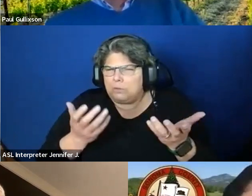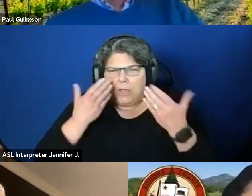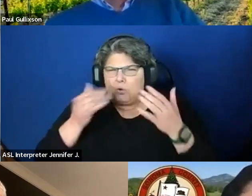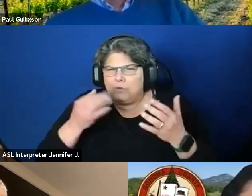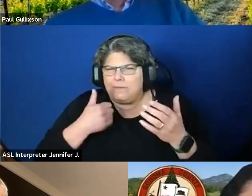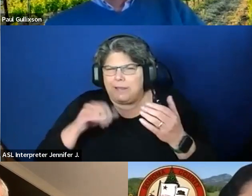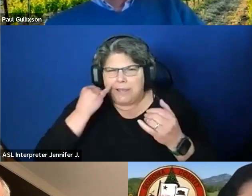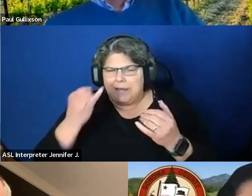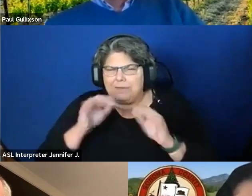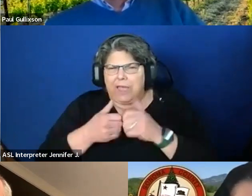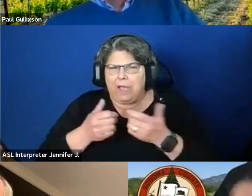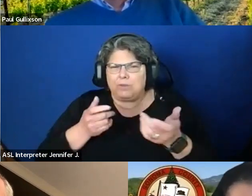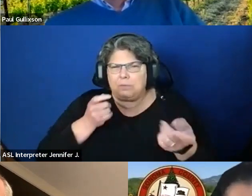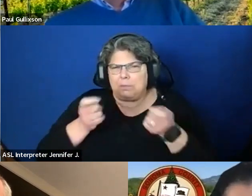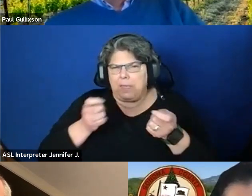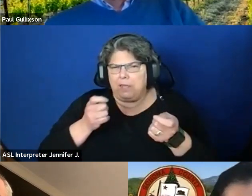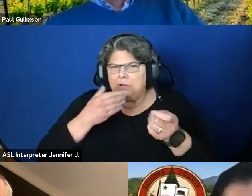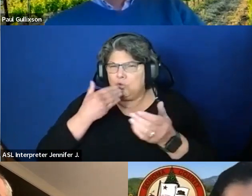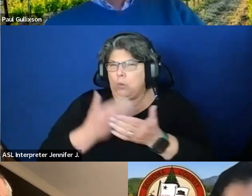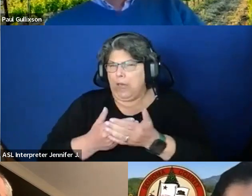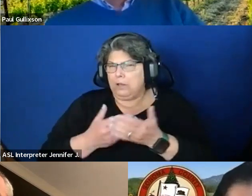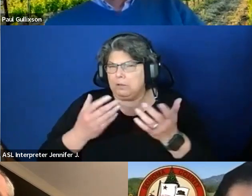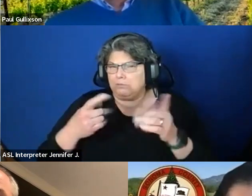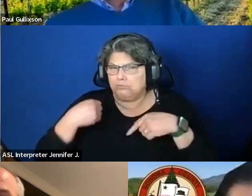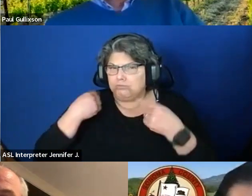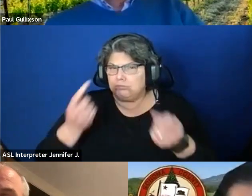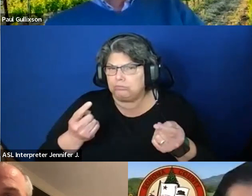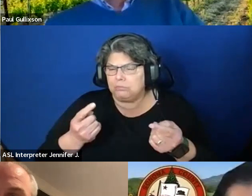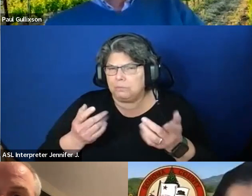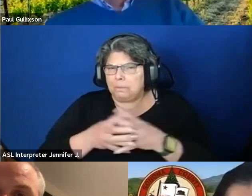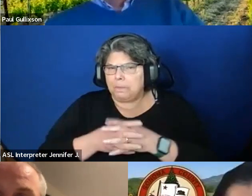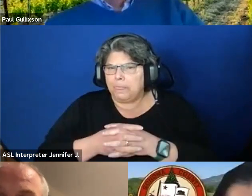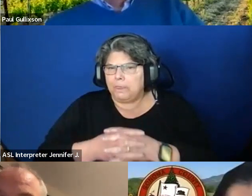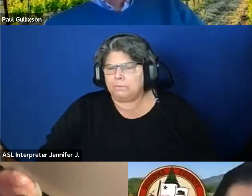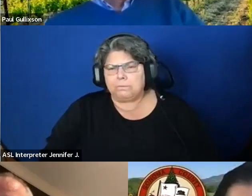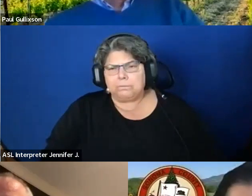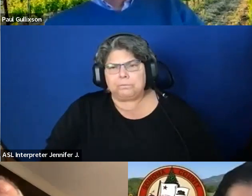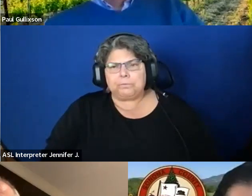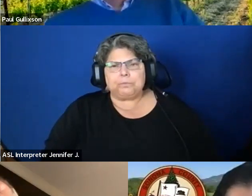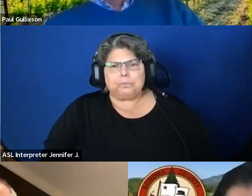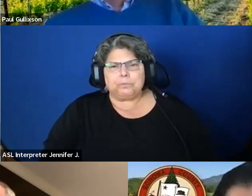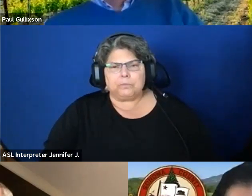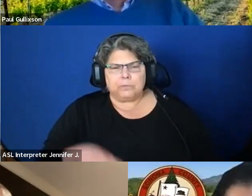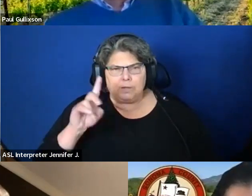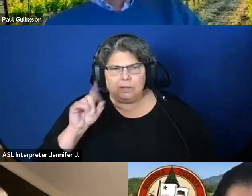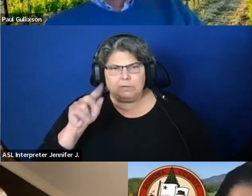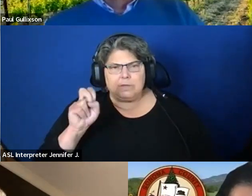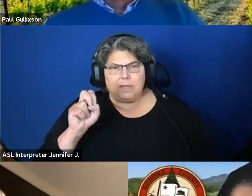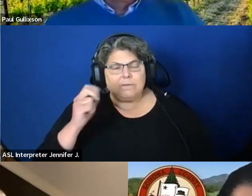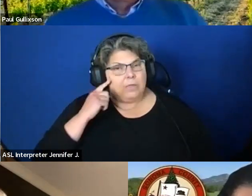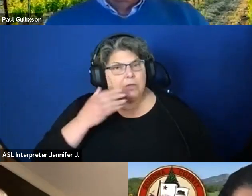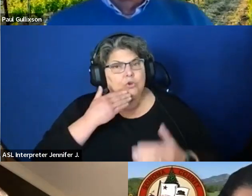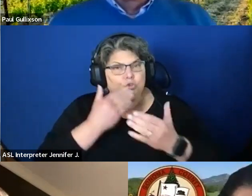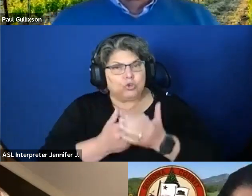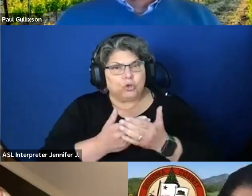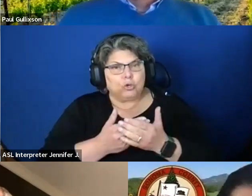it's been managed effectively up until now and anything we might need to look at as a board. So I do think there are good models we can